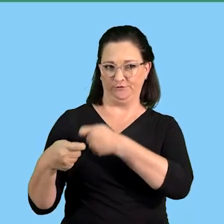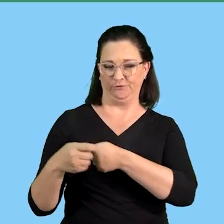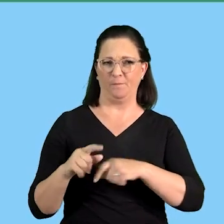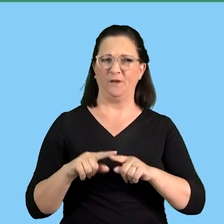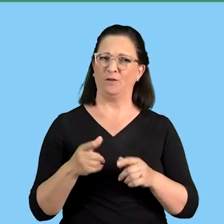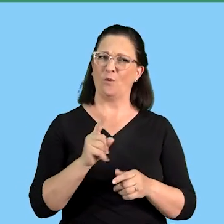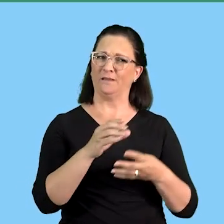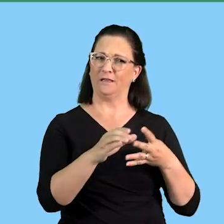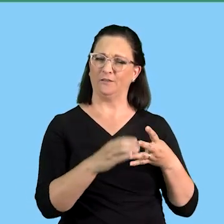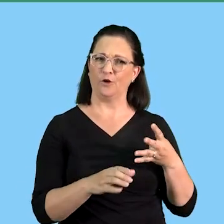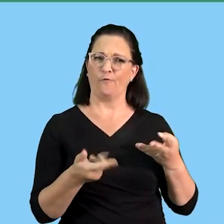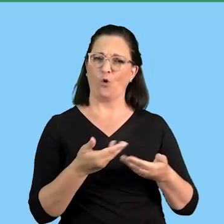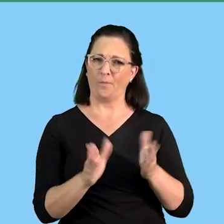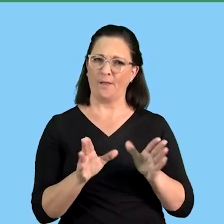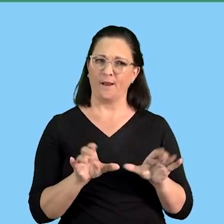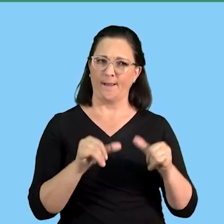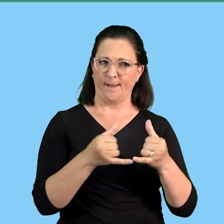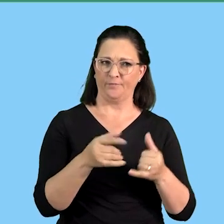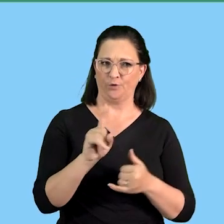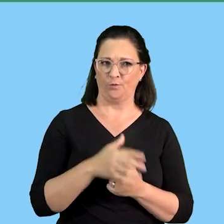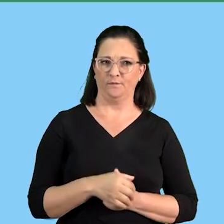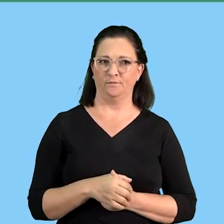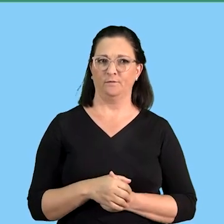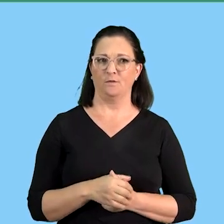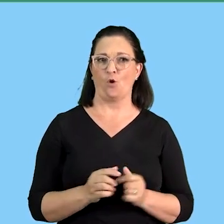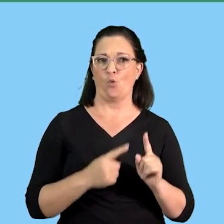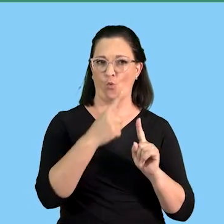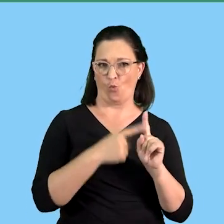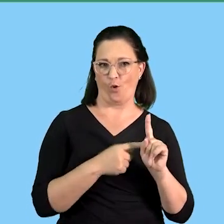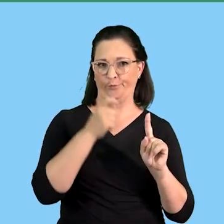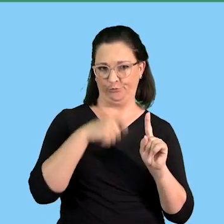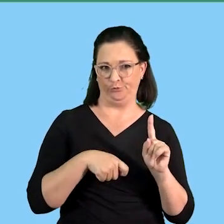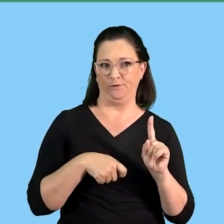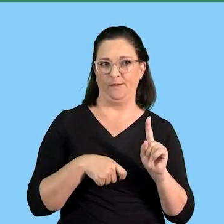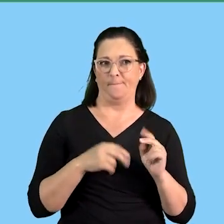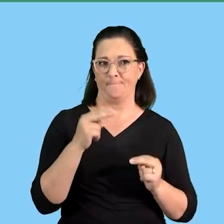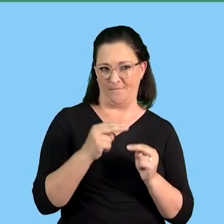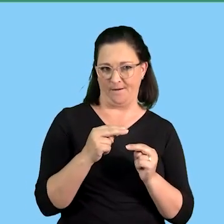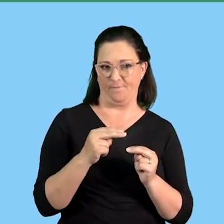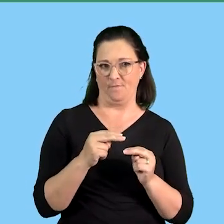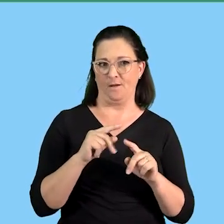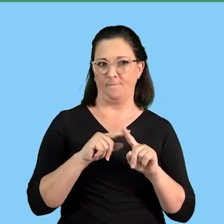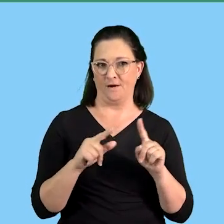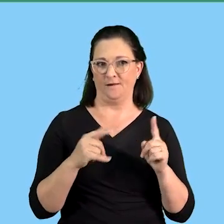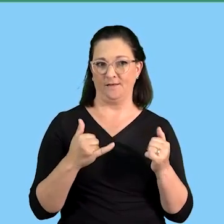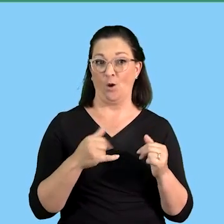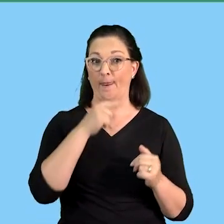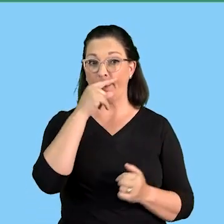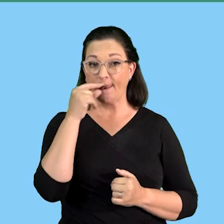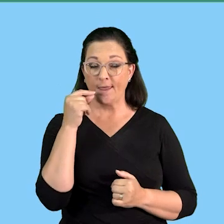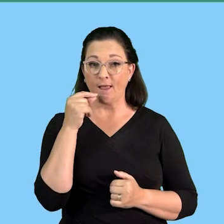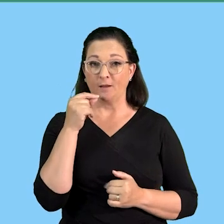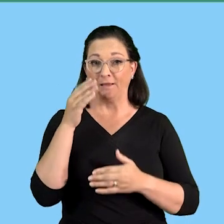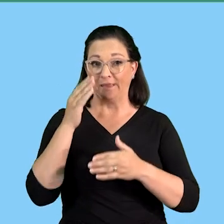company? A minimum of one person is required to start a public company, and then the company name ends